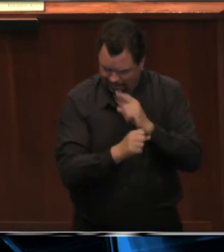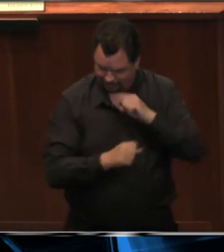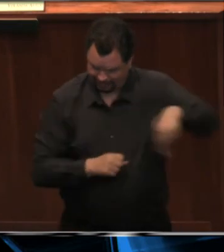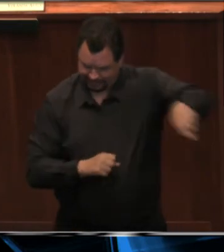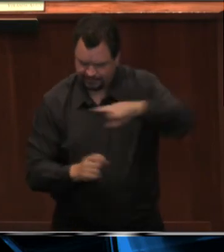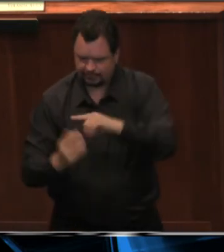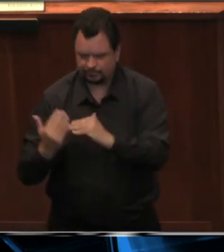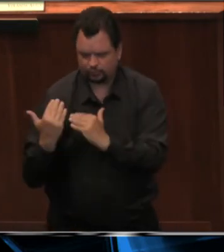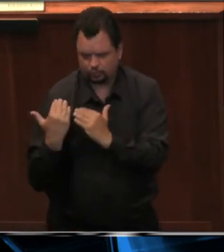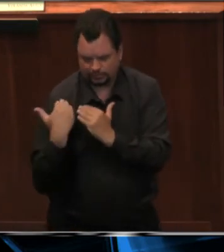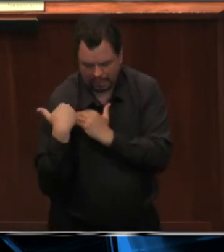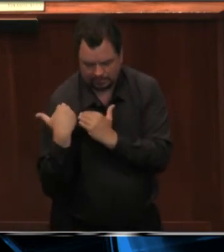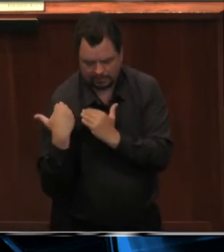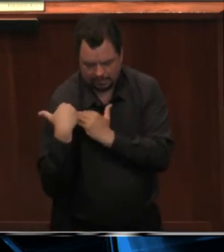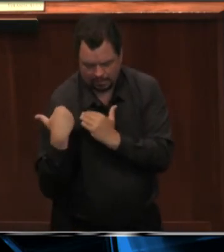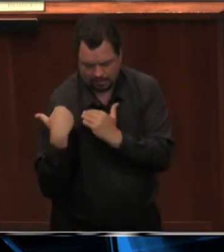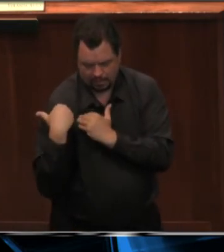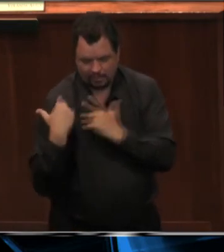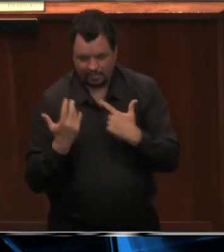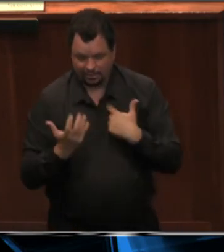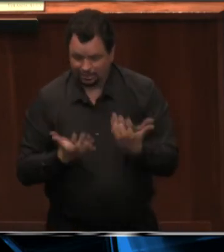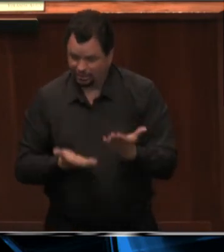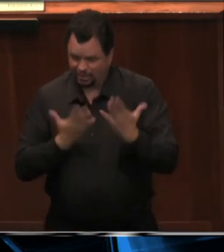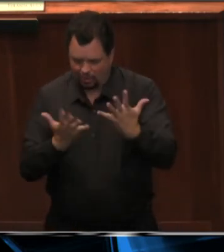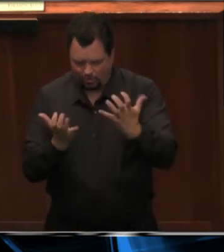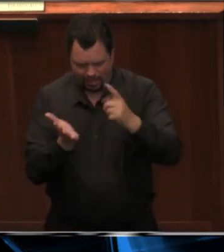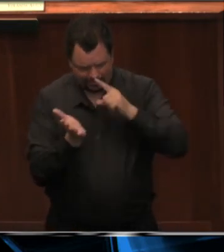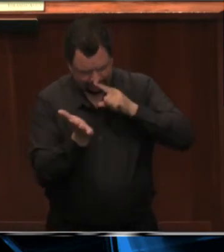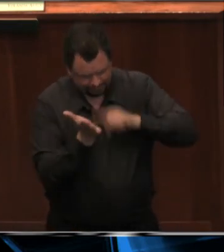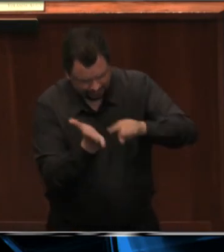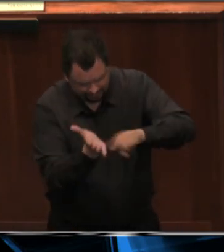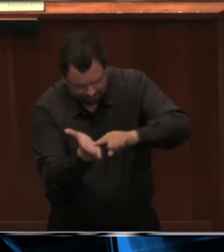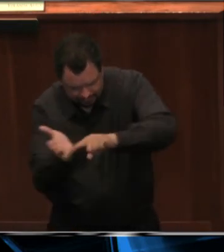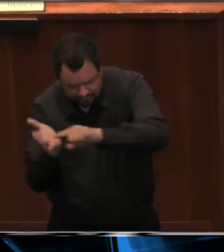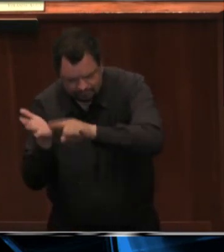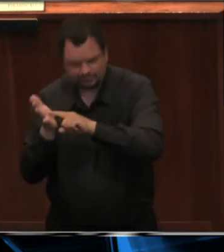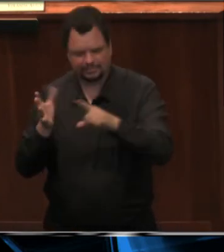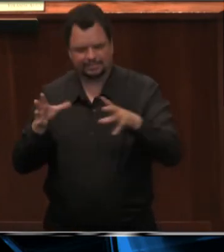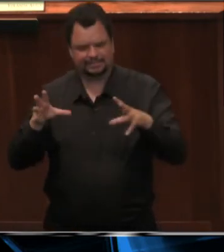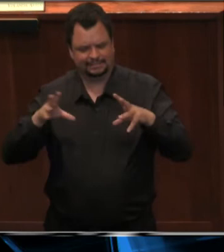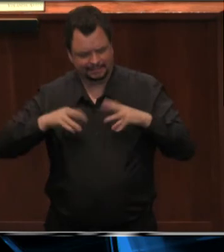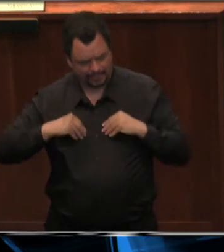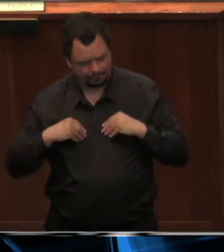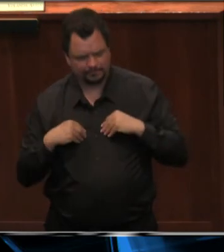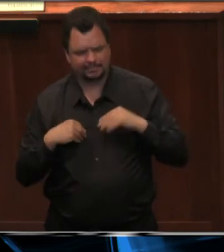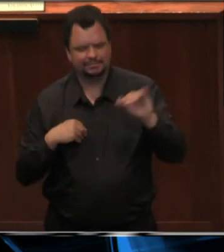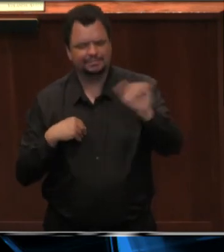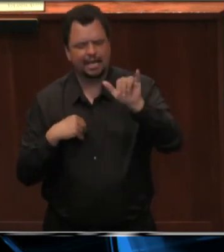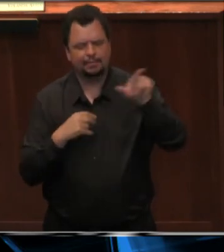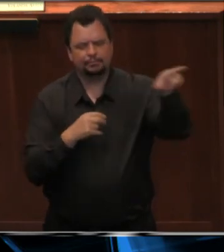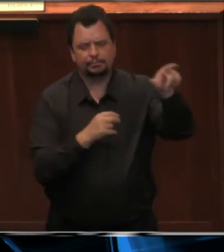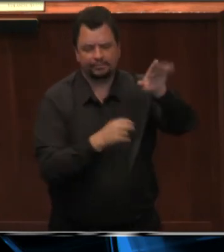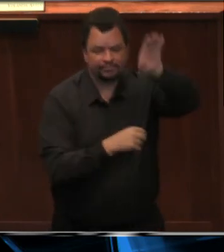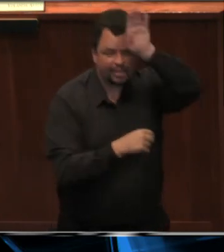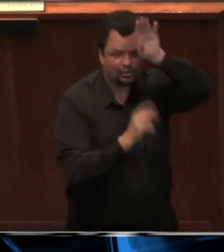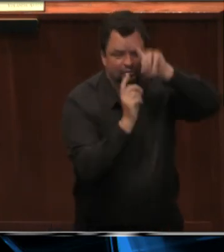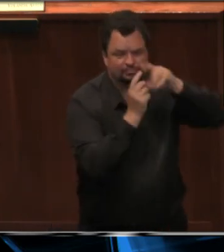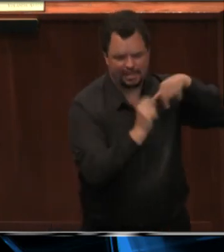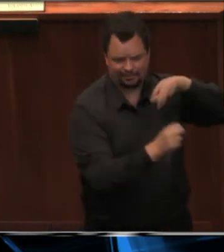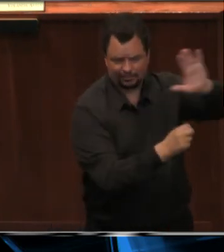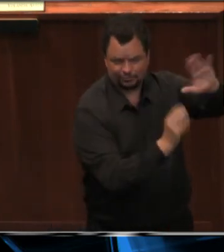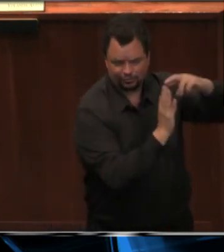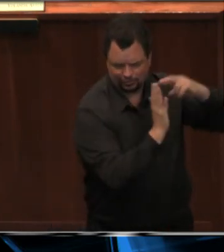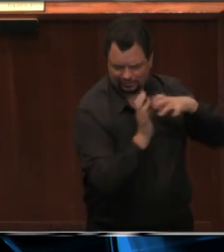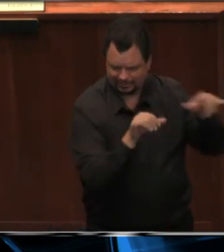submit to inspections, like we do with the fire department, by El Paso County Health,